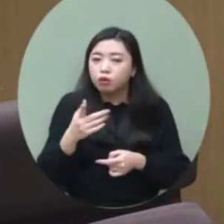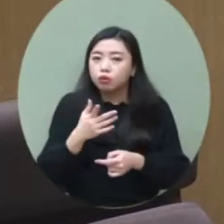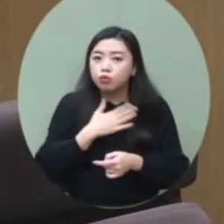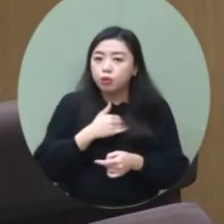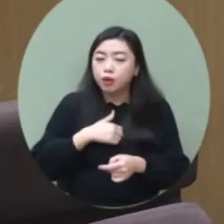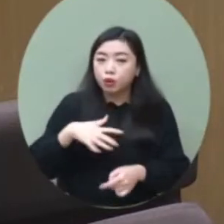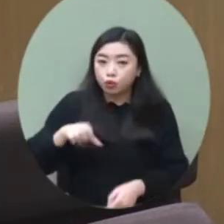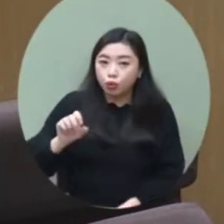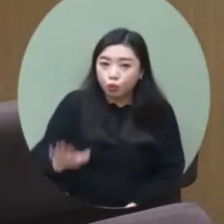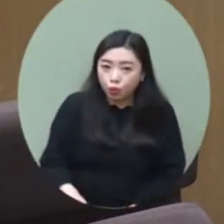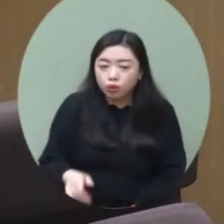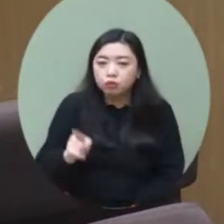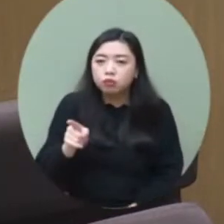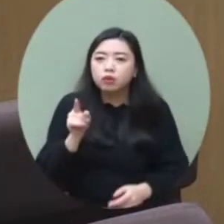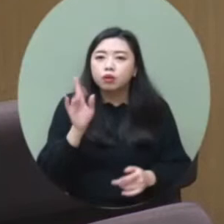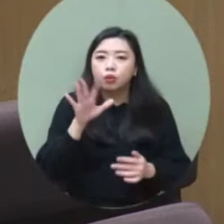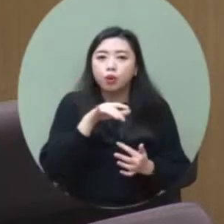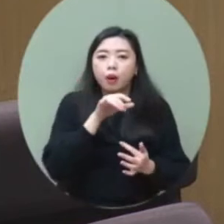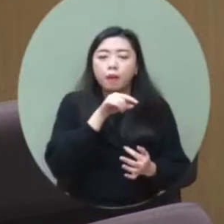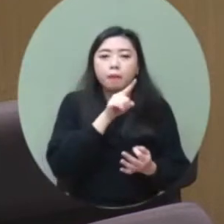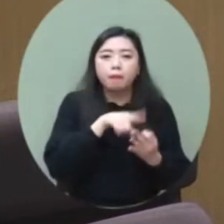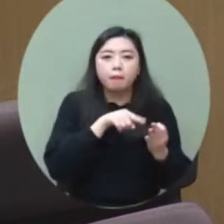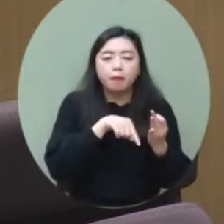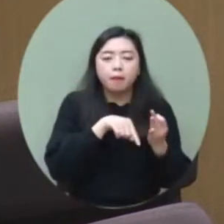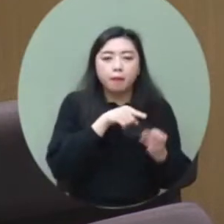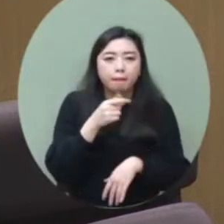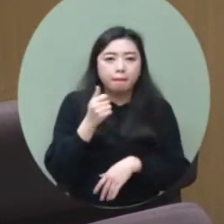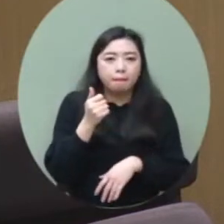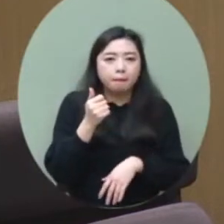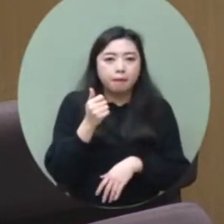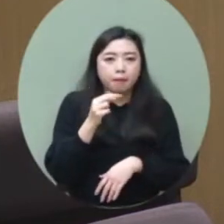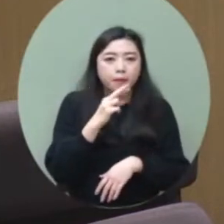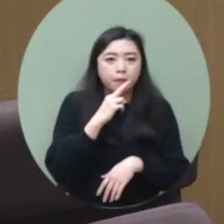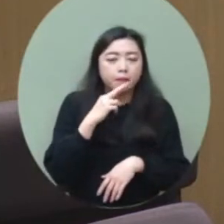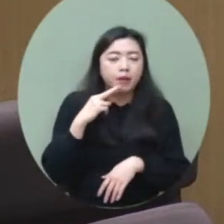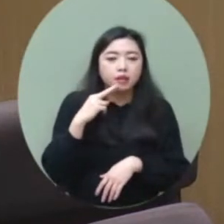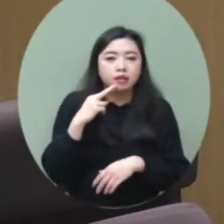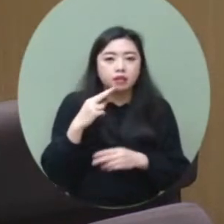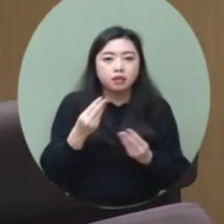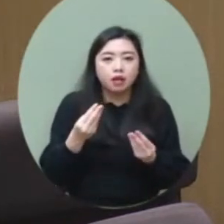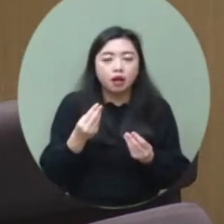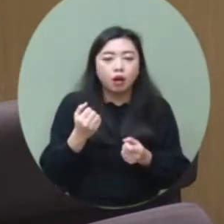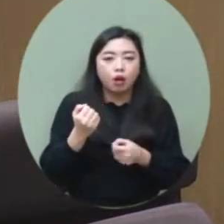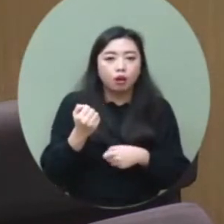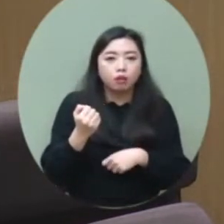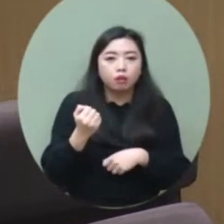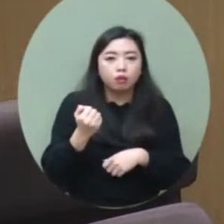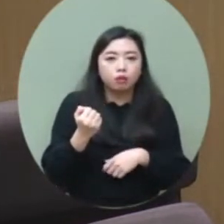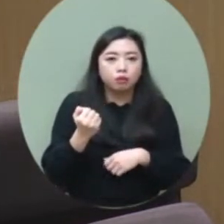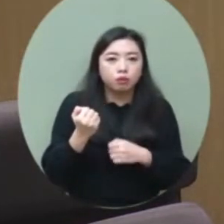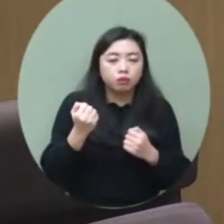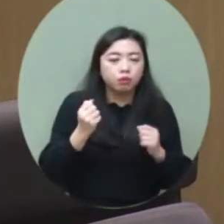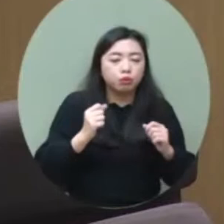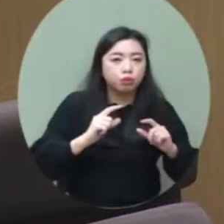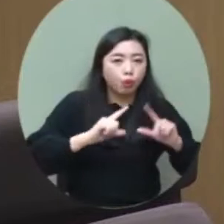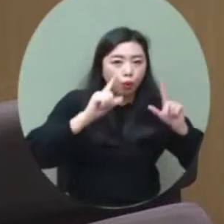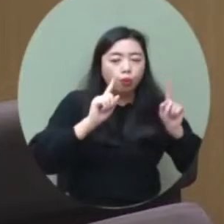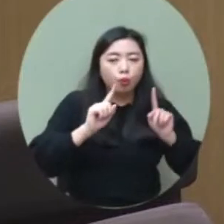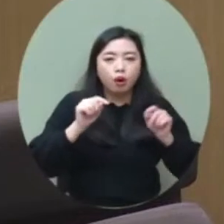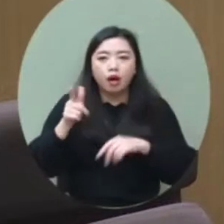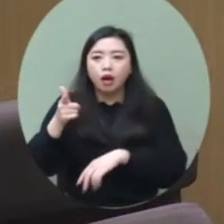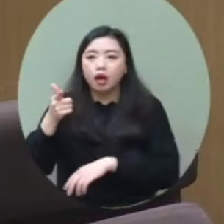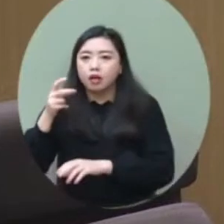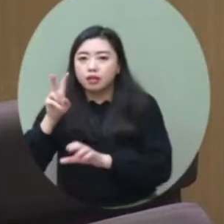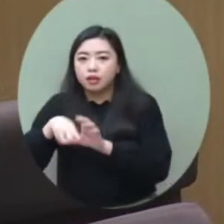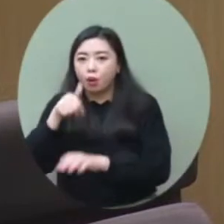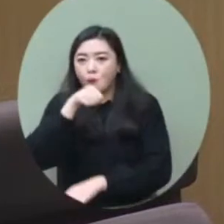HA, and when will you begin the treatment? So under what situation will the patients be given the new drug, and